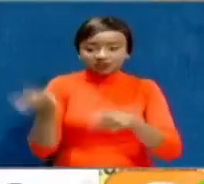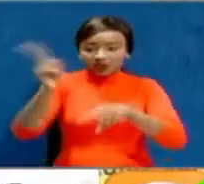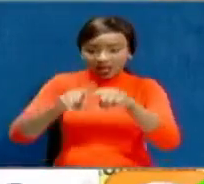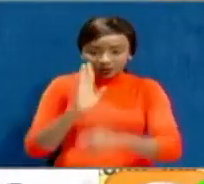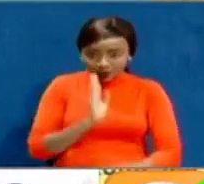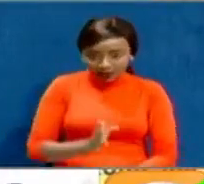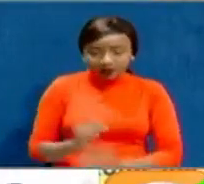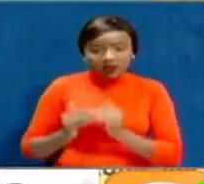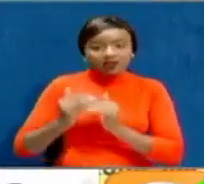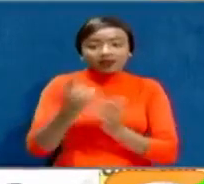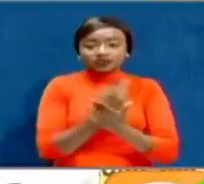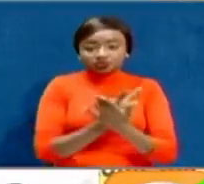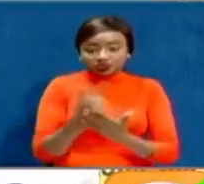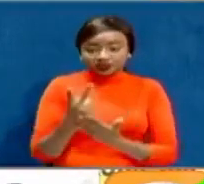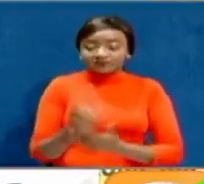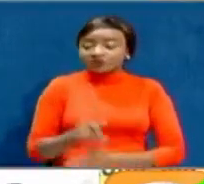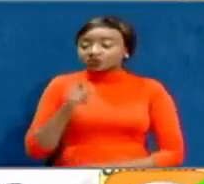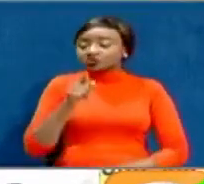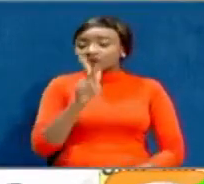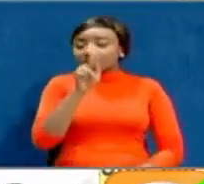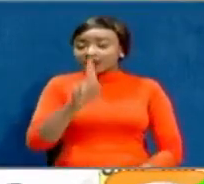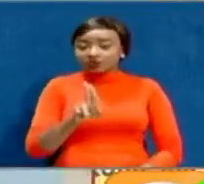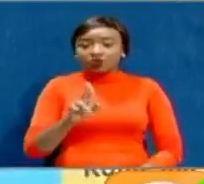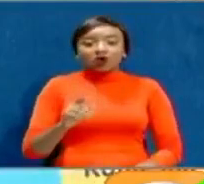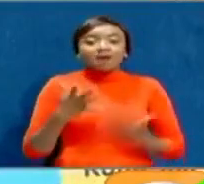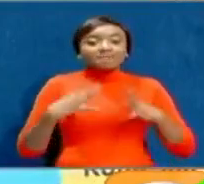This facility will now carry